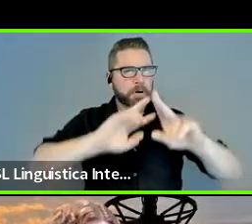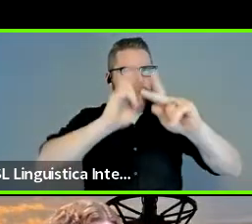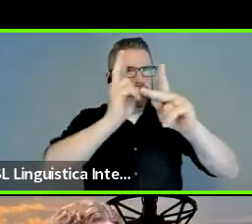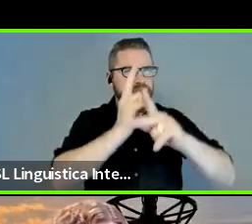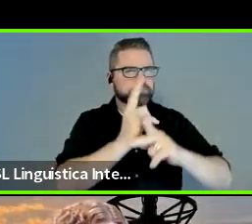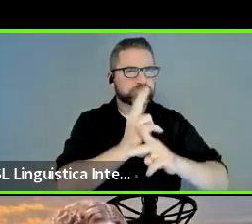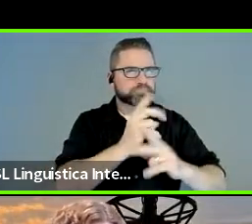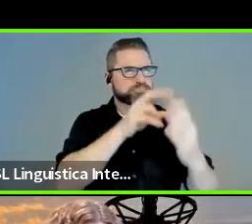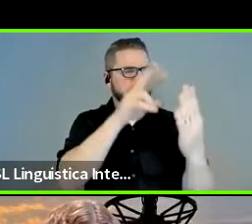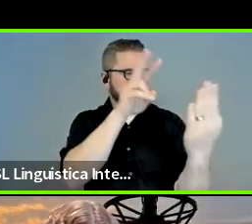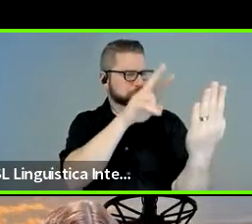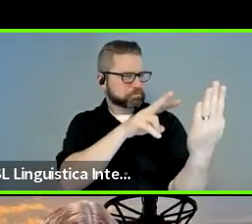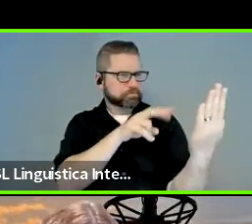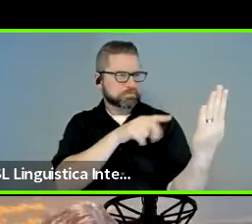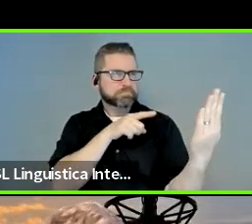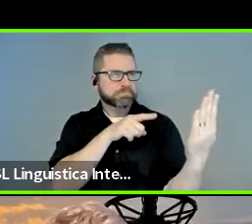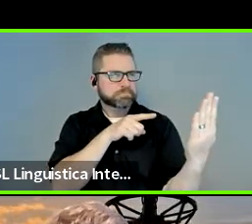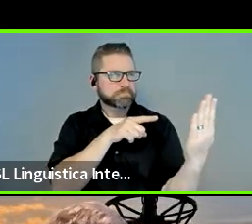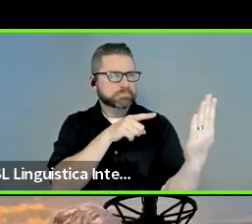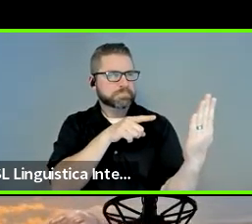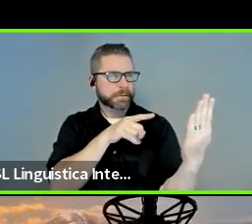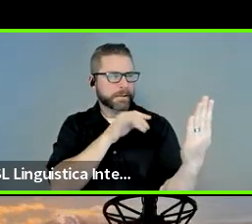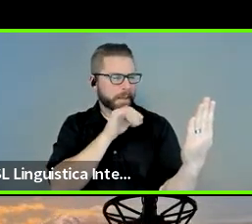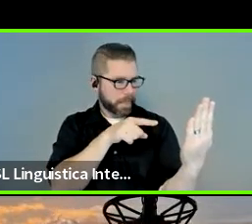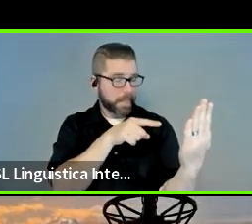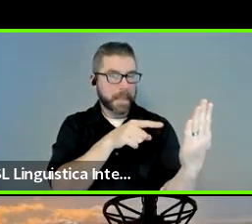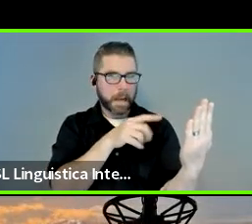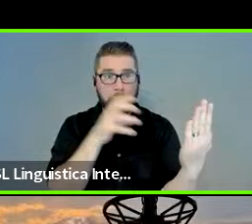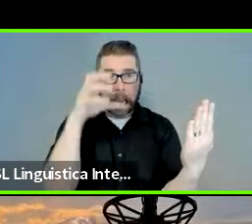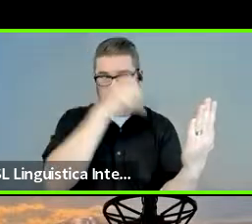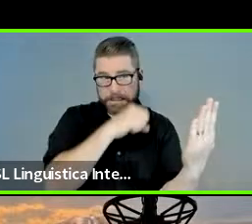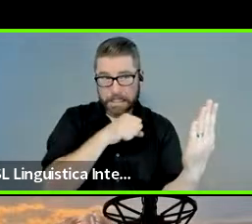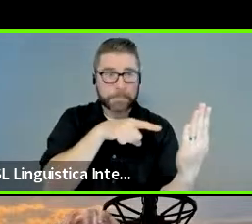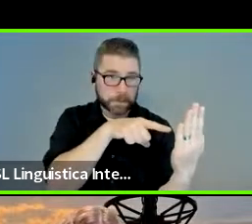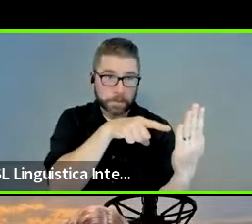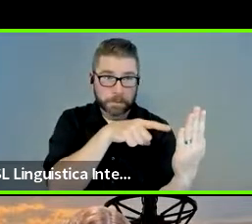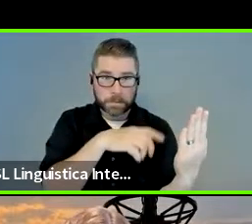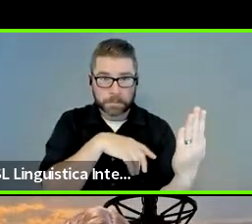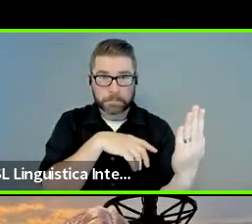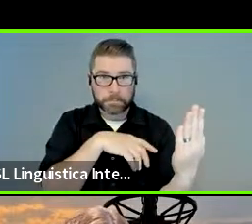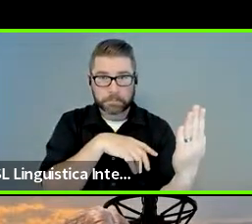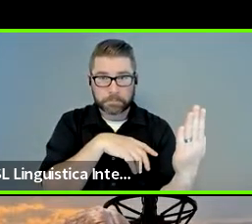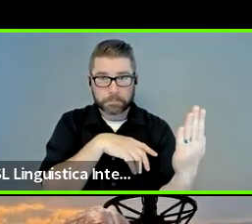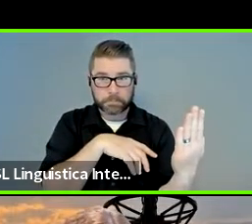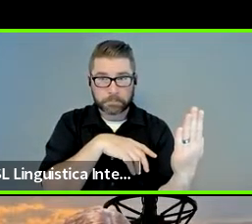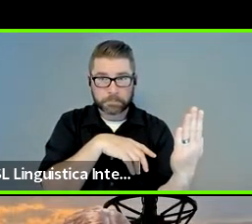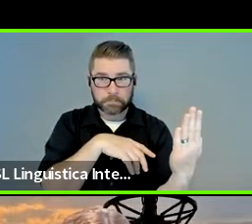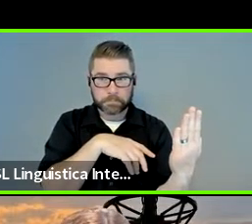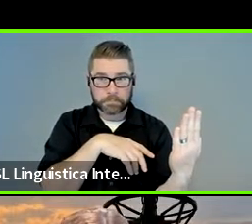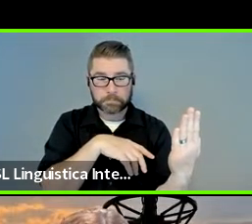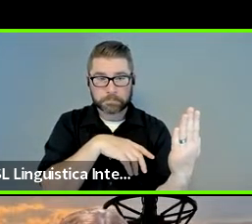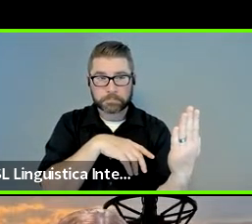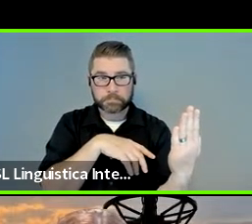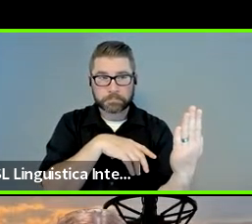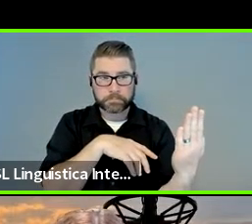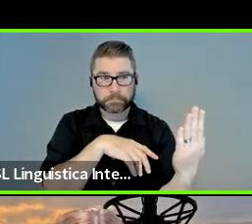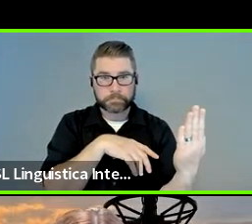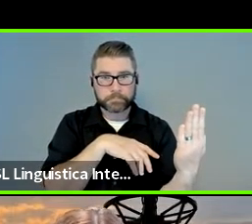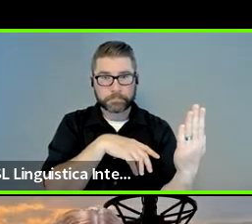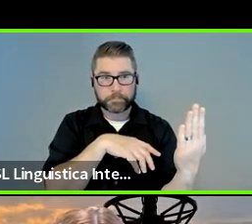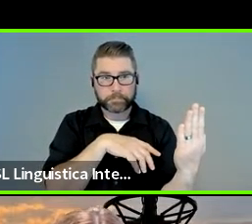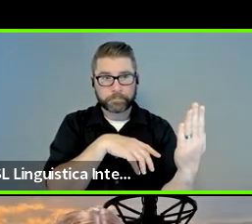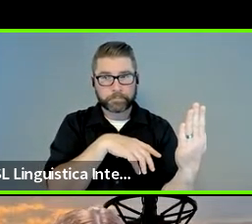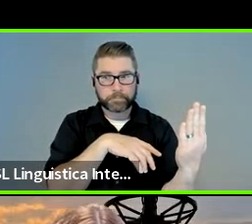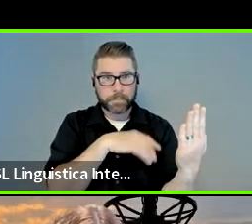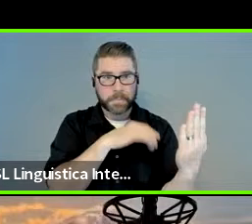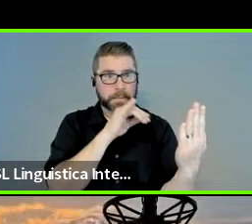used for that were assumptions that were incorporated in those numbers. So, when I look